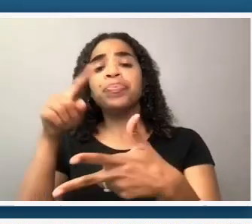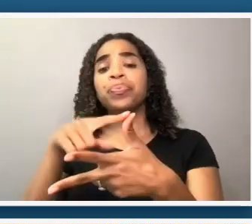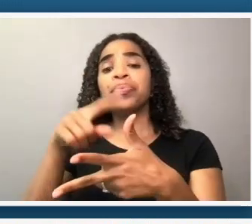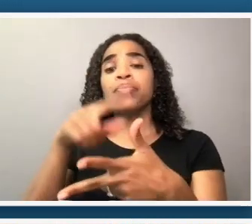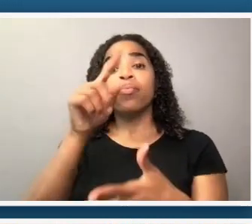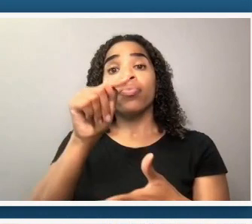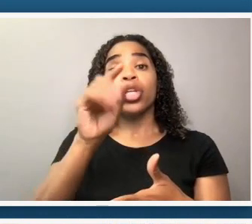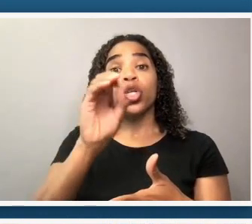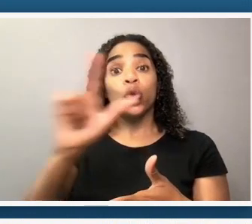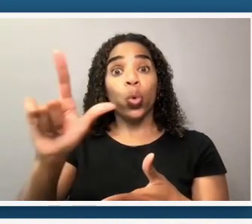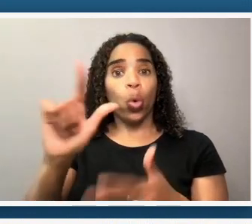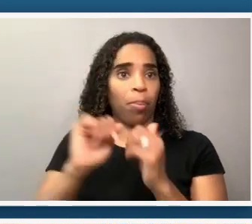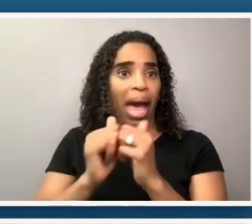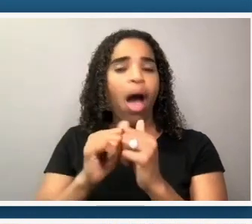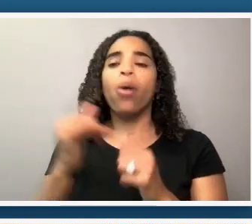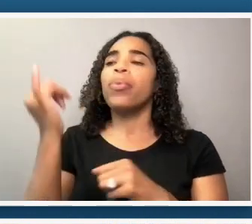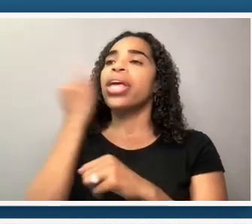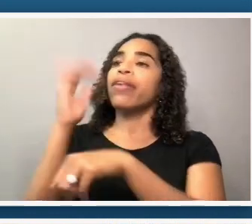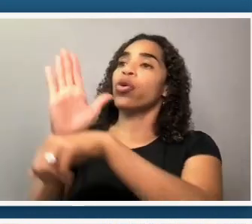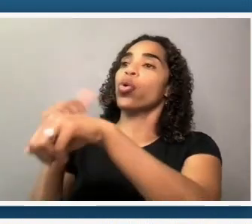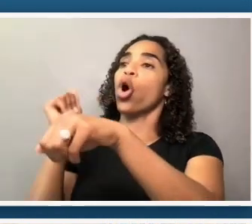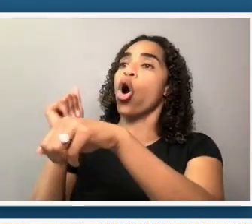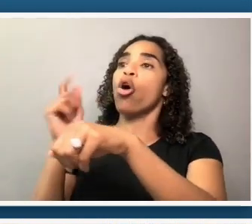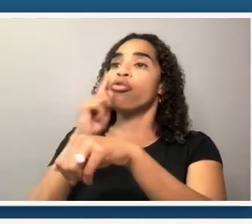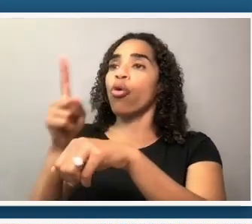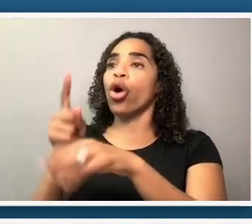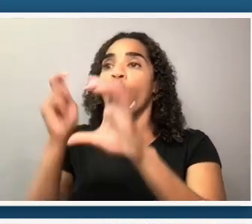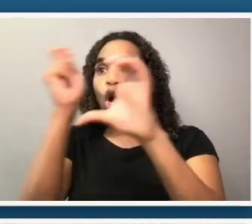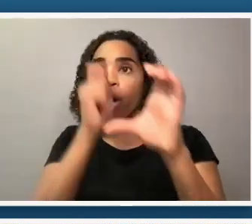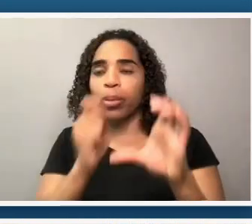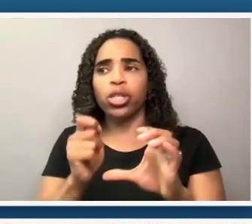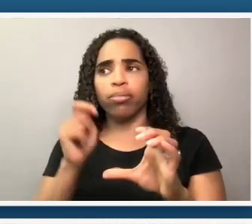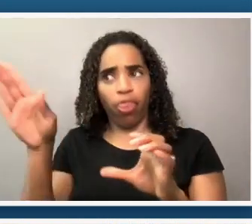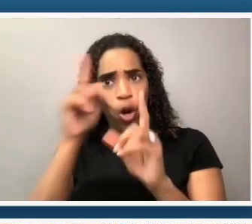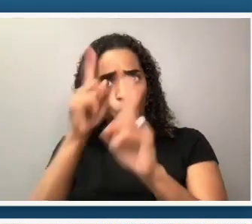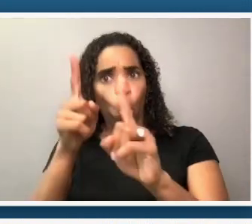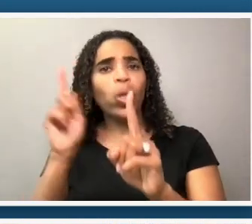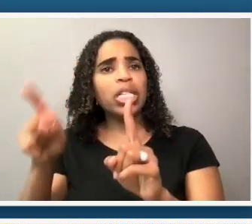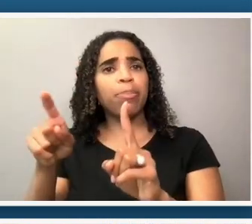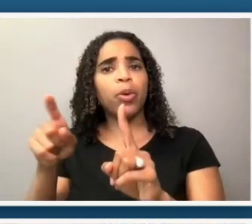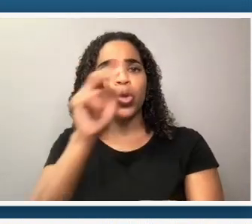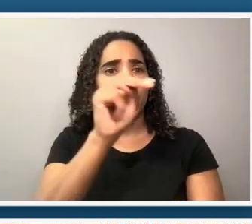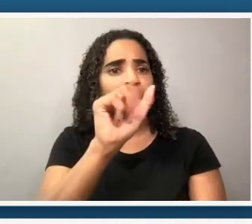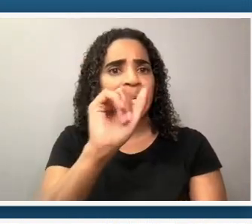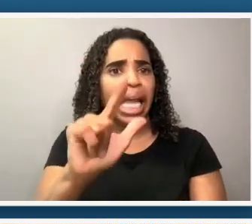call for a carpenter and they're supposed to be, hitting a nail in, they're not going to get